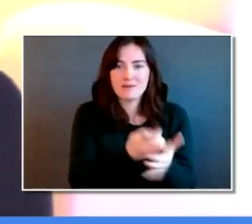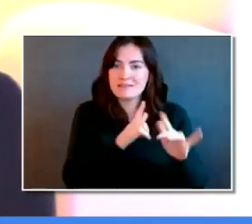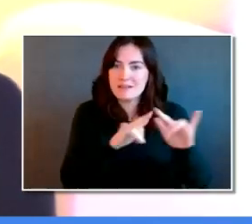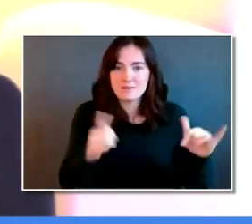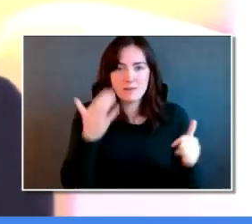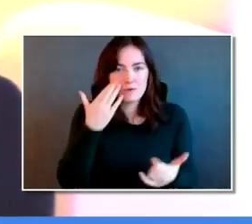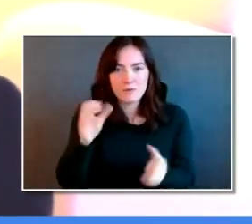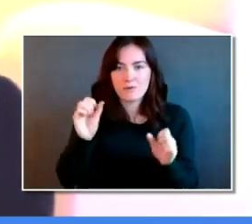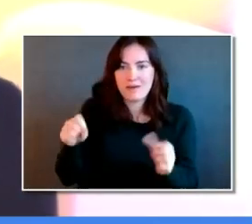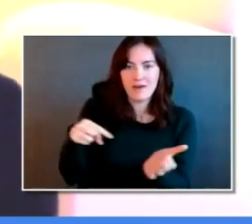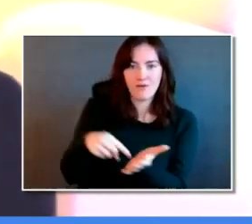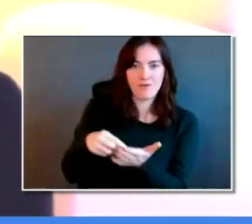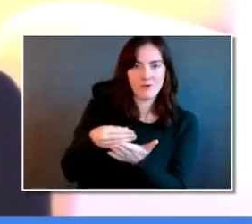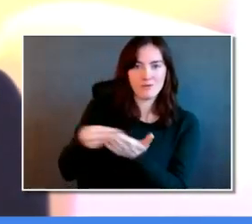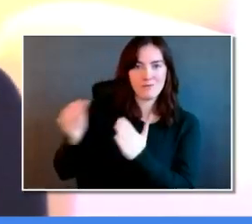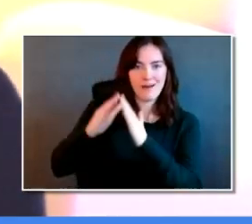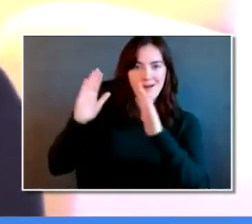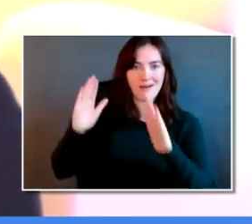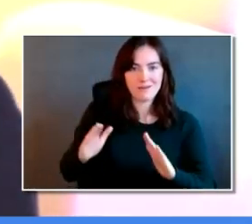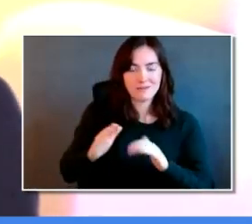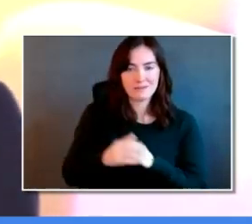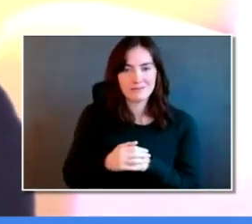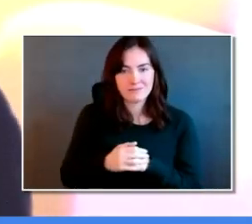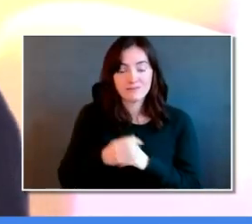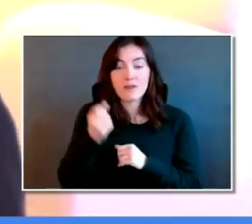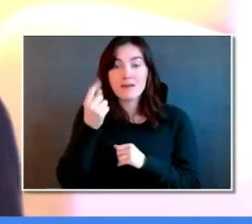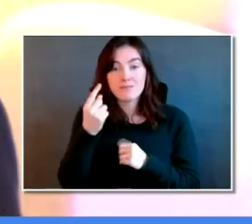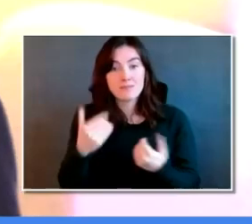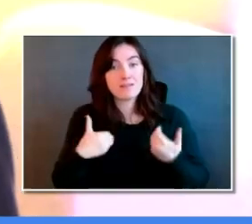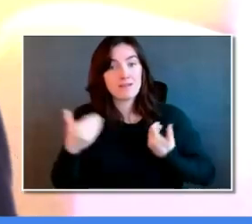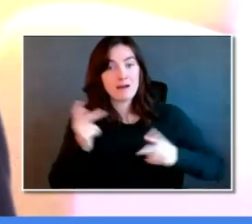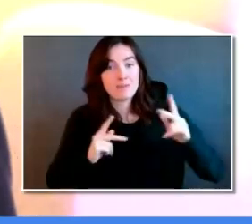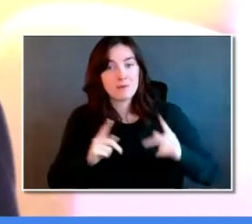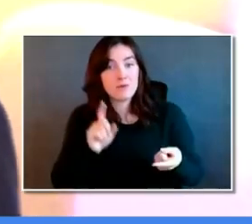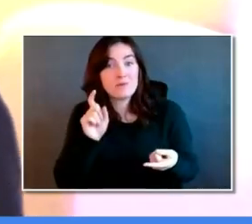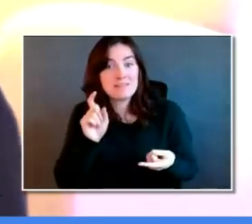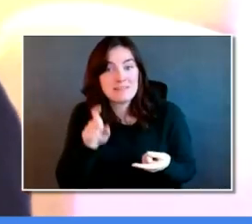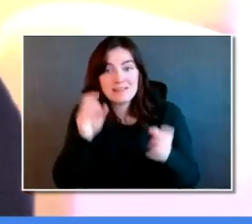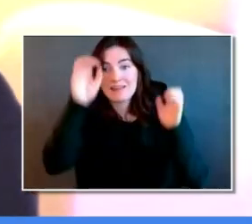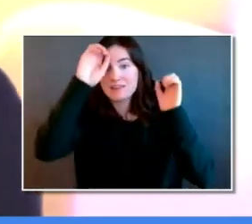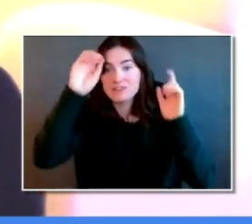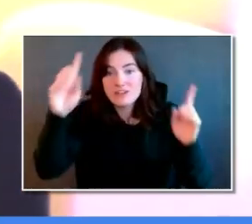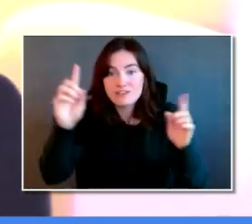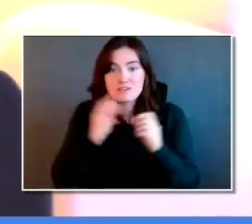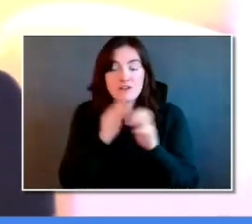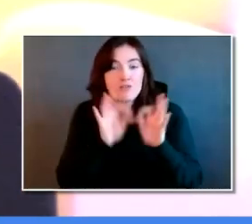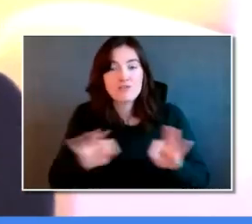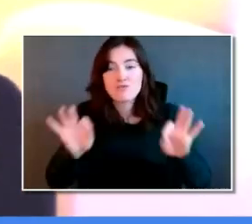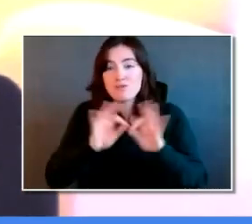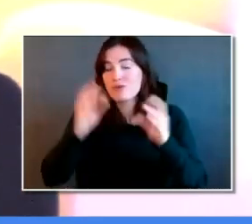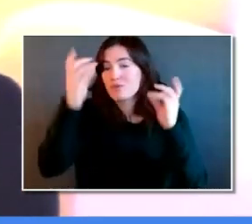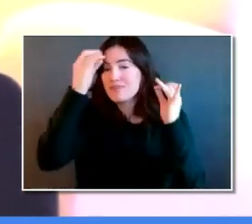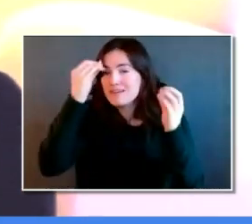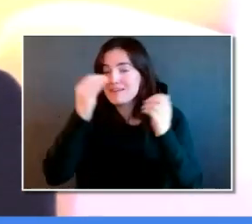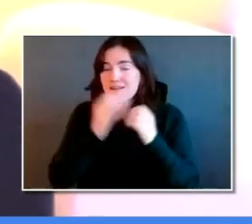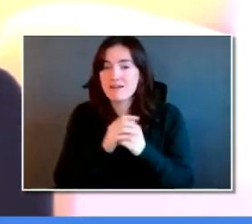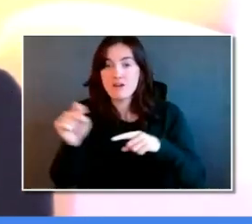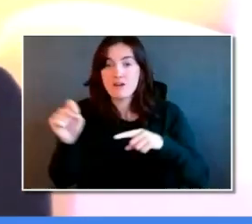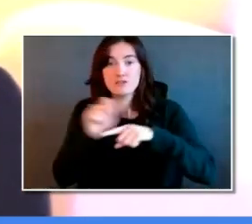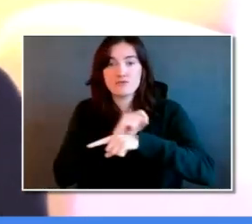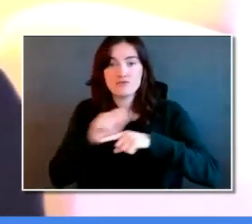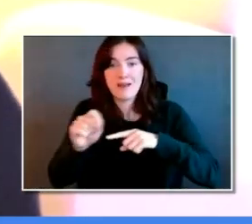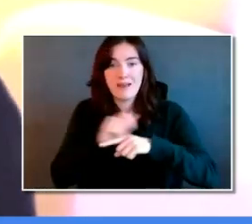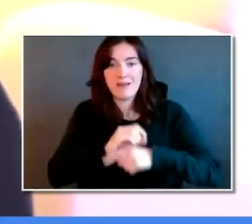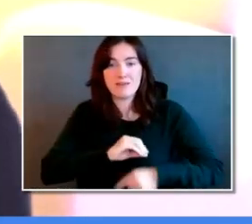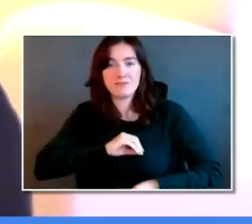desperately need the education, the critical thinking, and the training of character to have the very skills that you